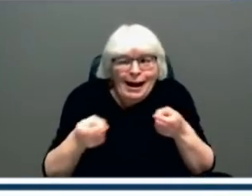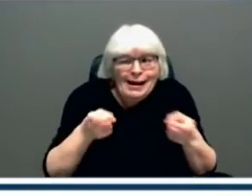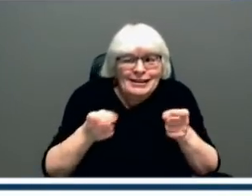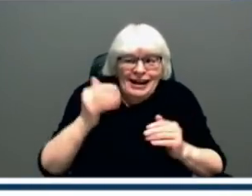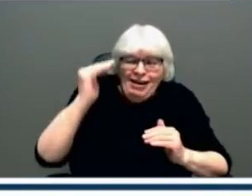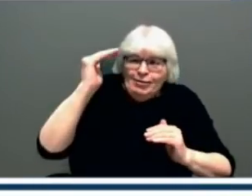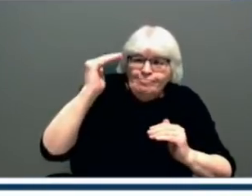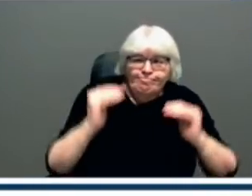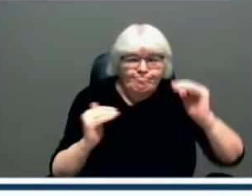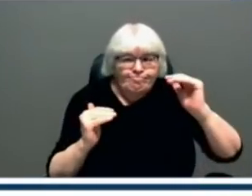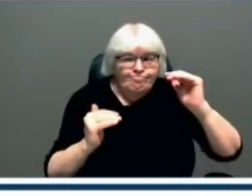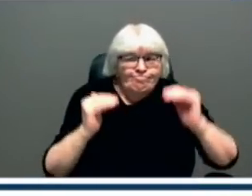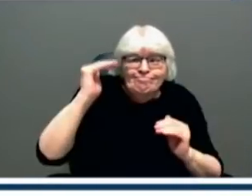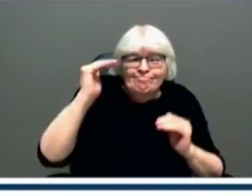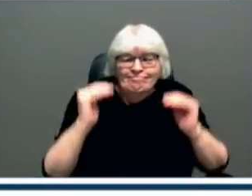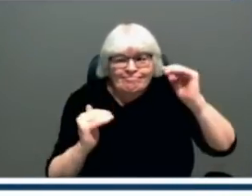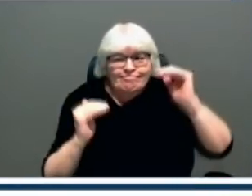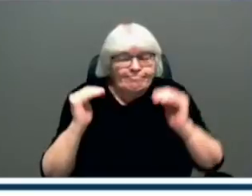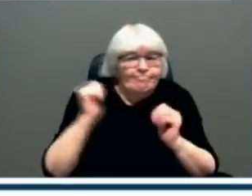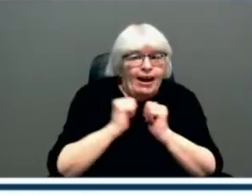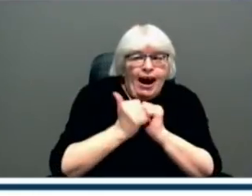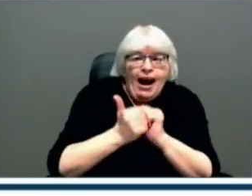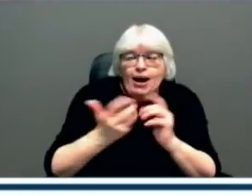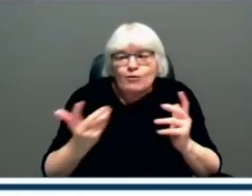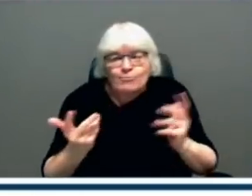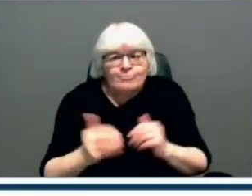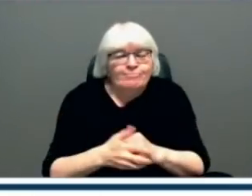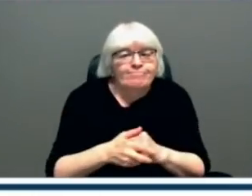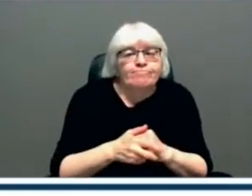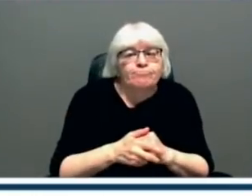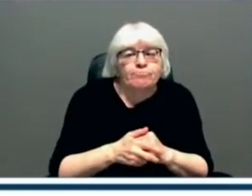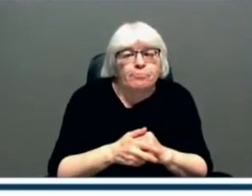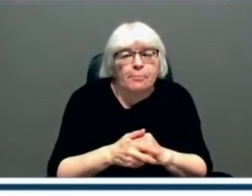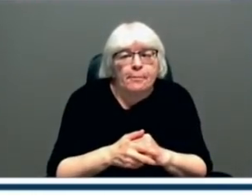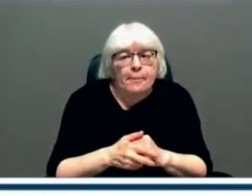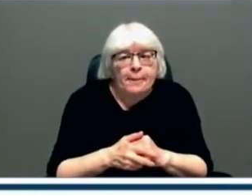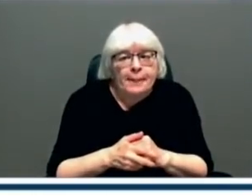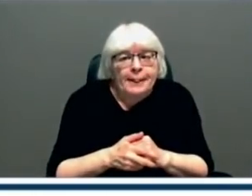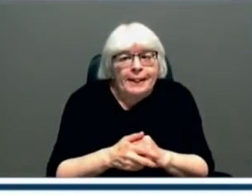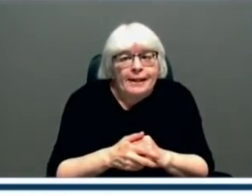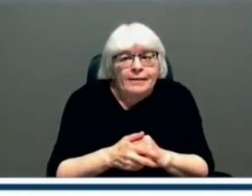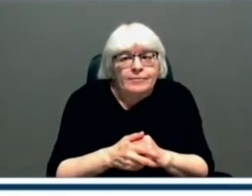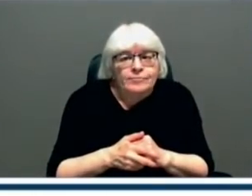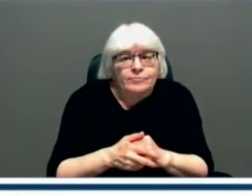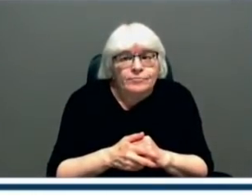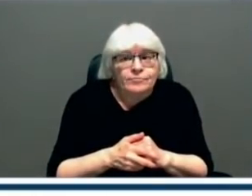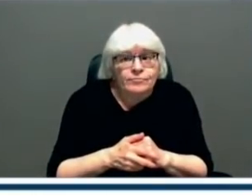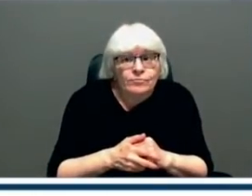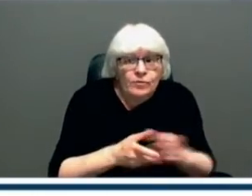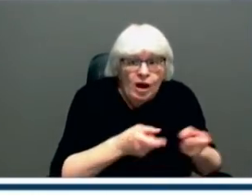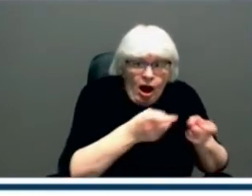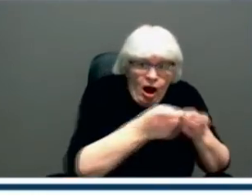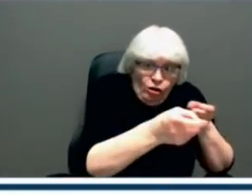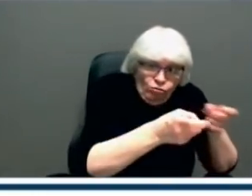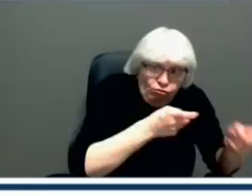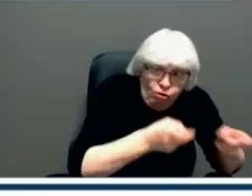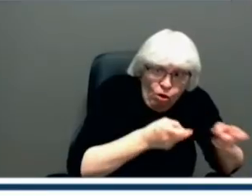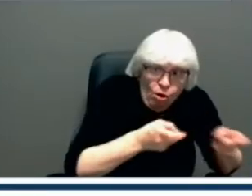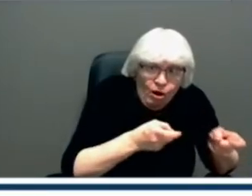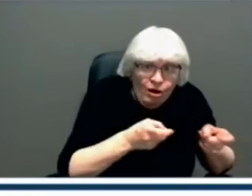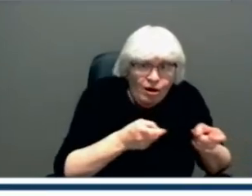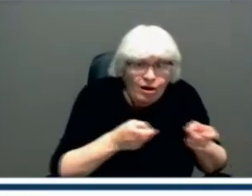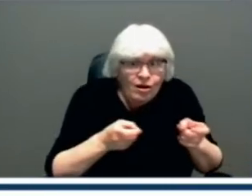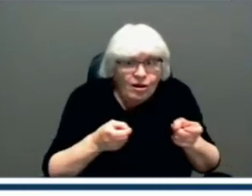times before. And the balance between the two, controlling COVID and limiting harms, has fundamentally